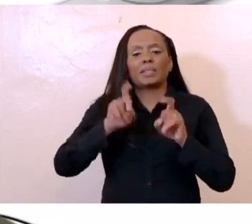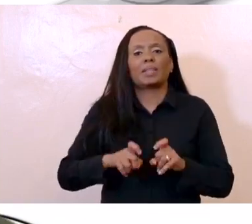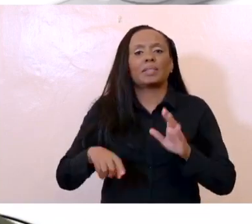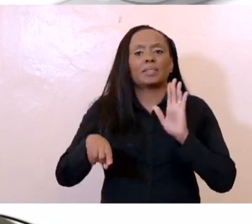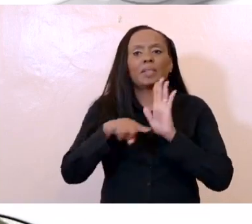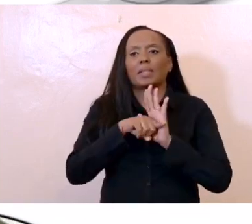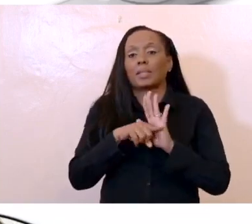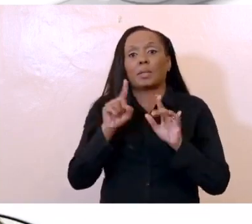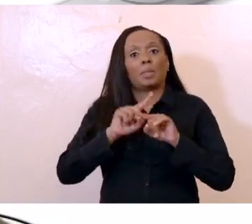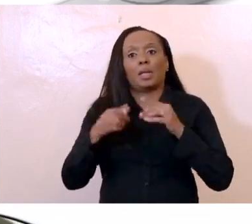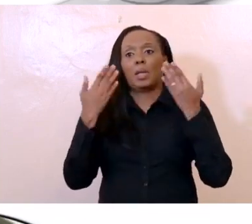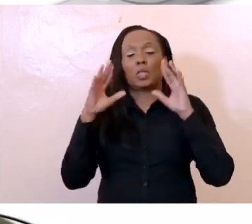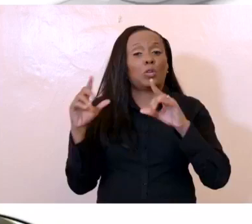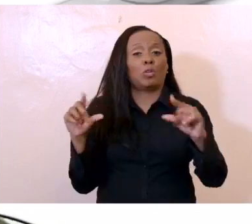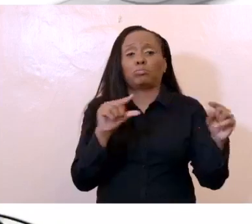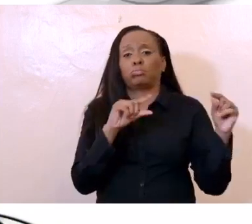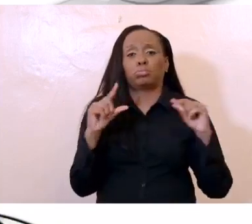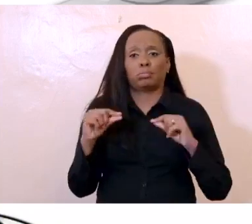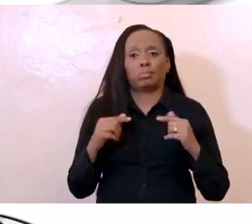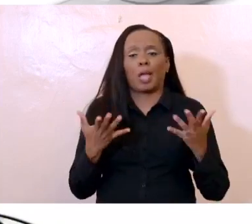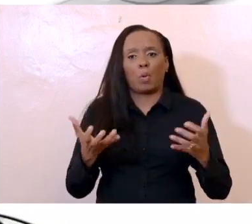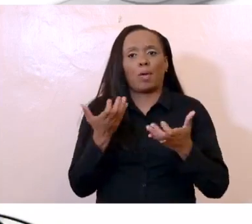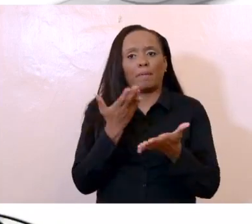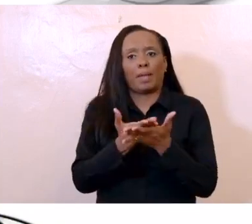rumor mill, and I've come here for facts.